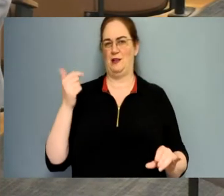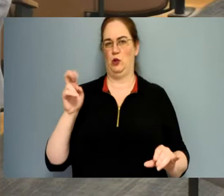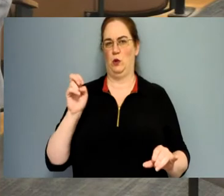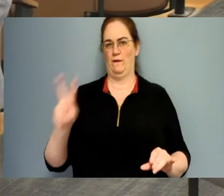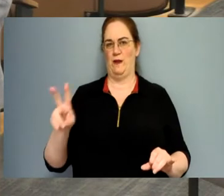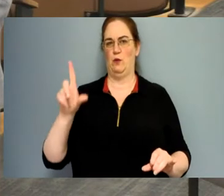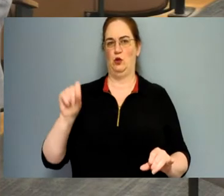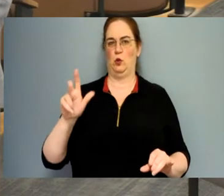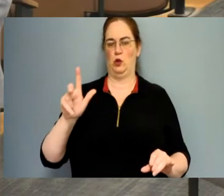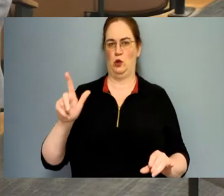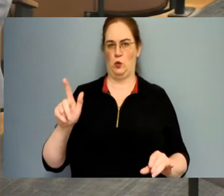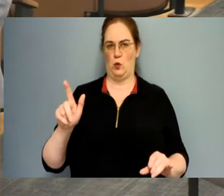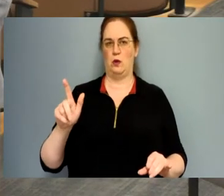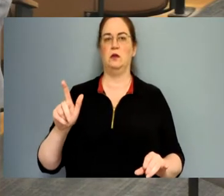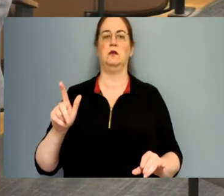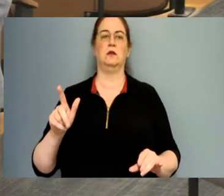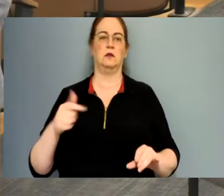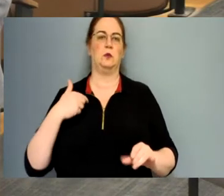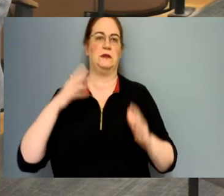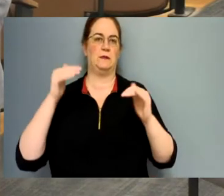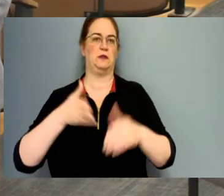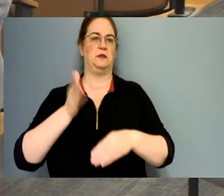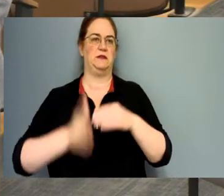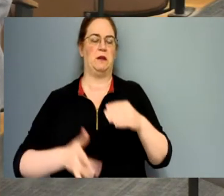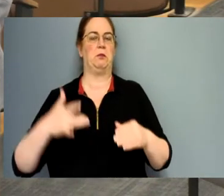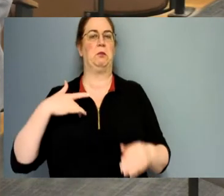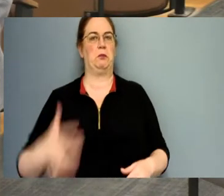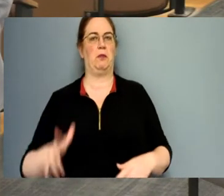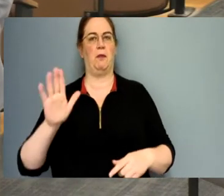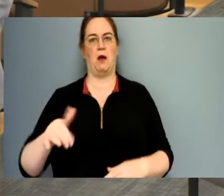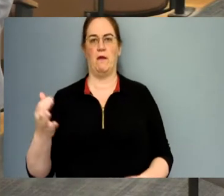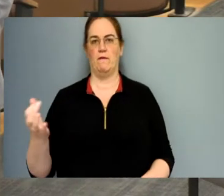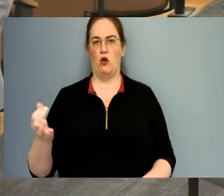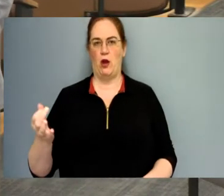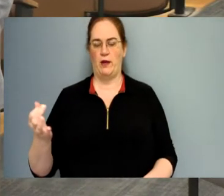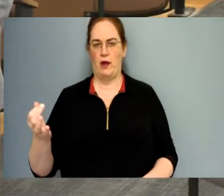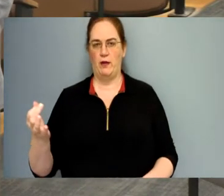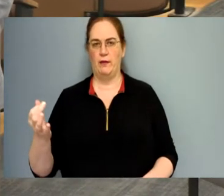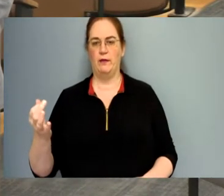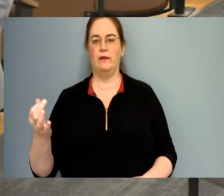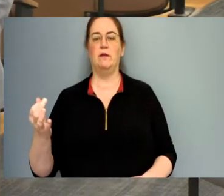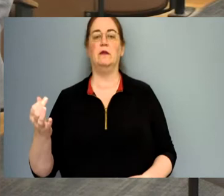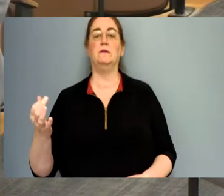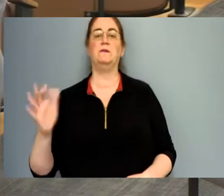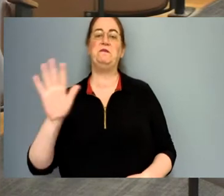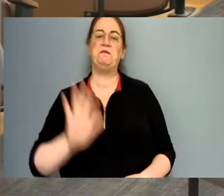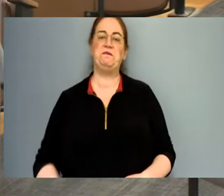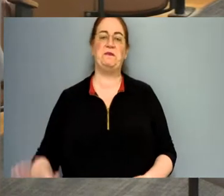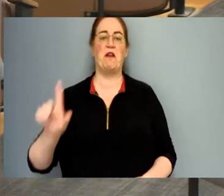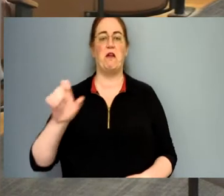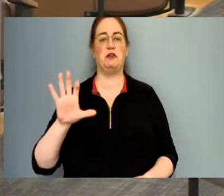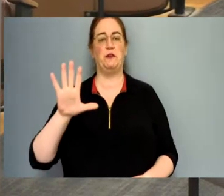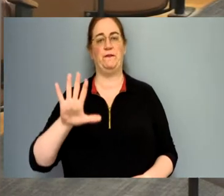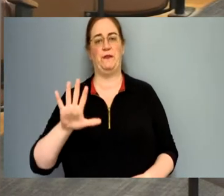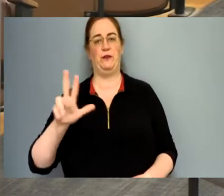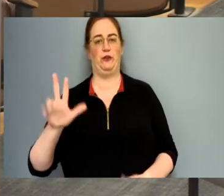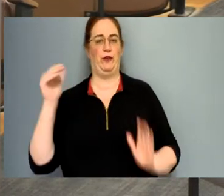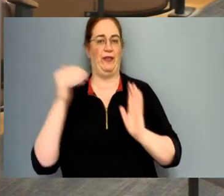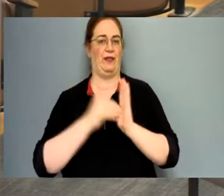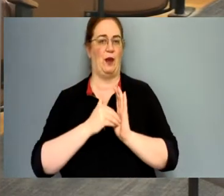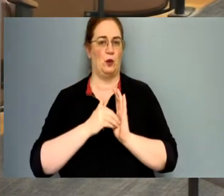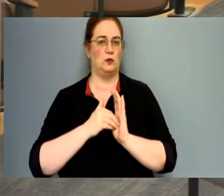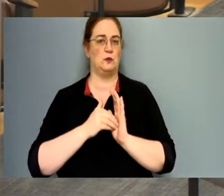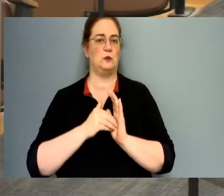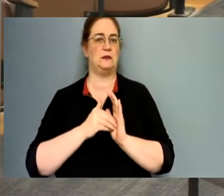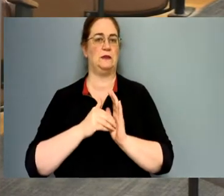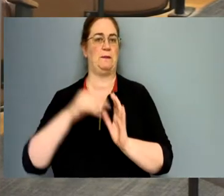of 2021, to be done most likely by Friday. There's about 153,000